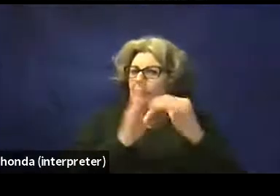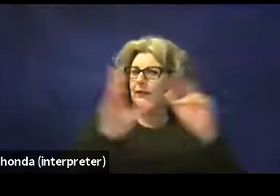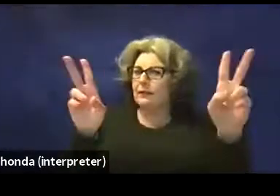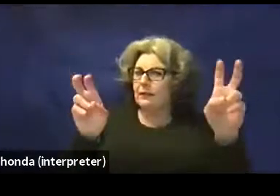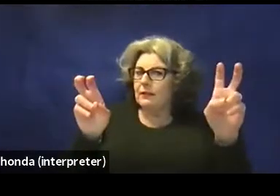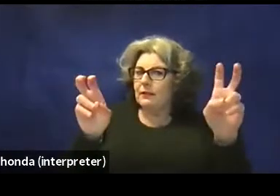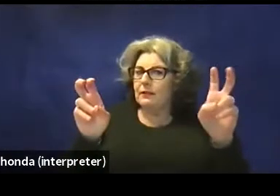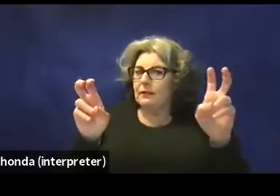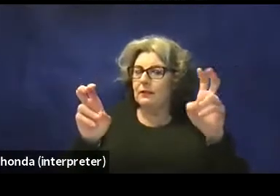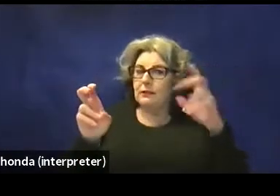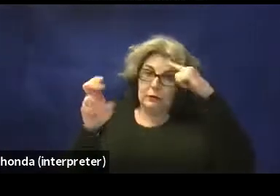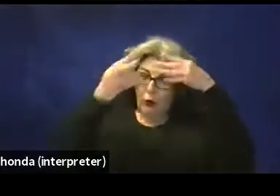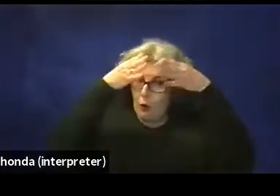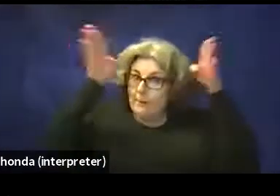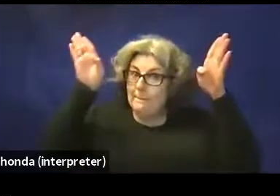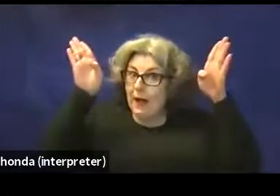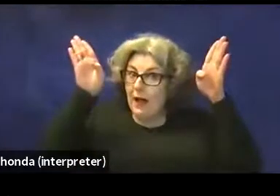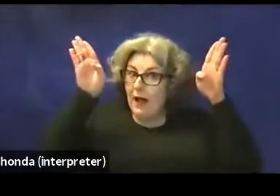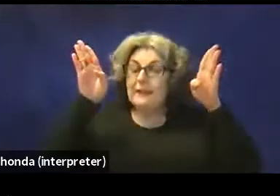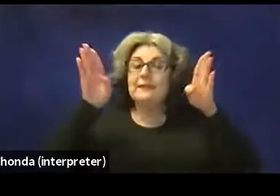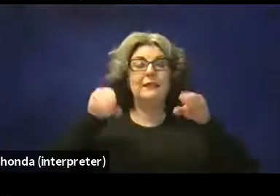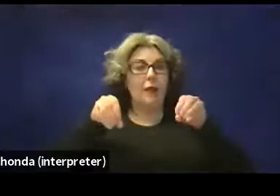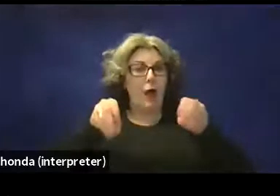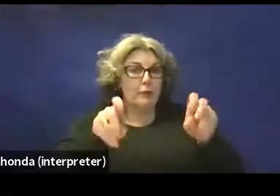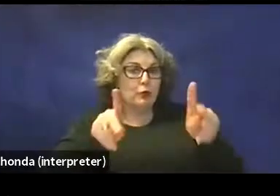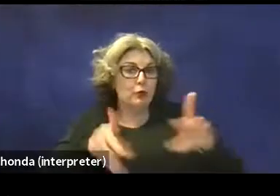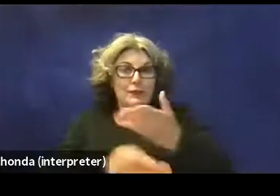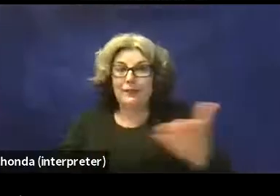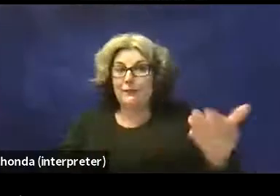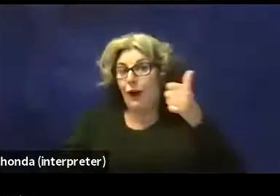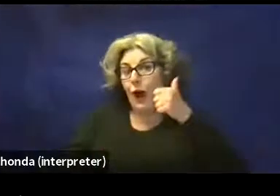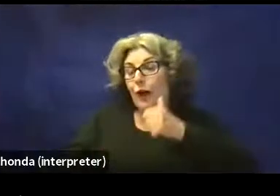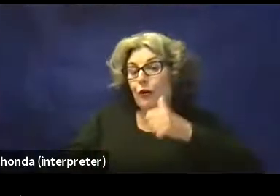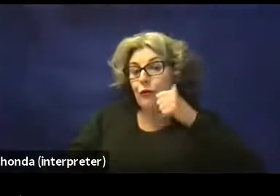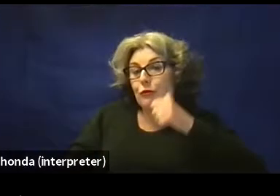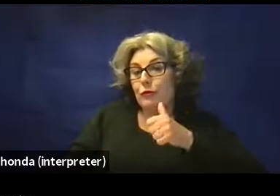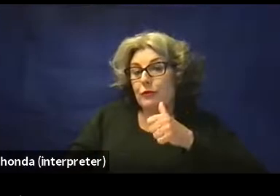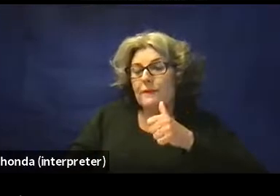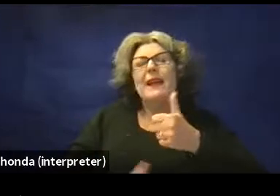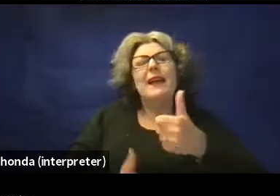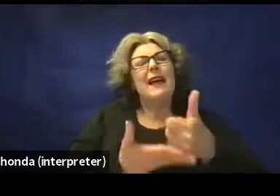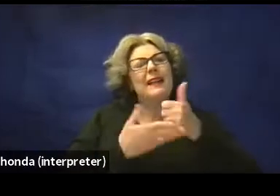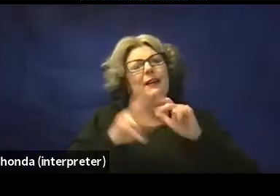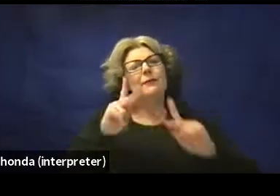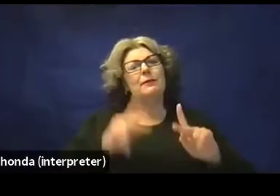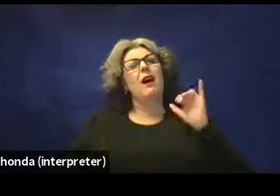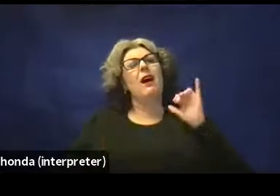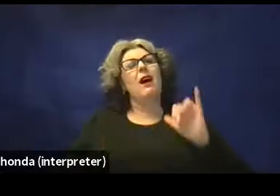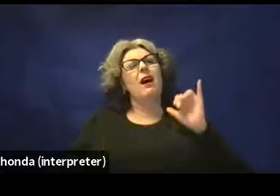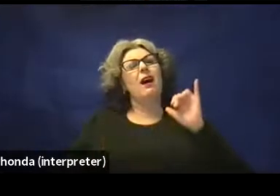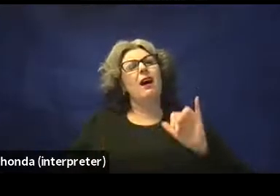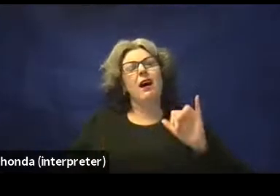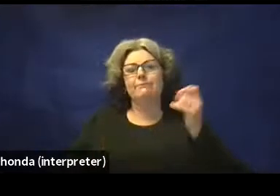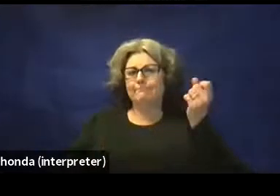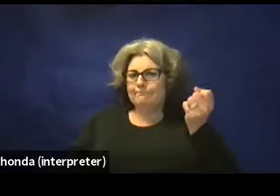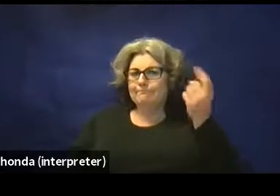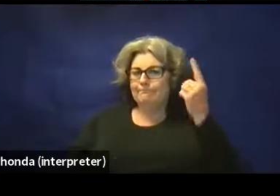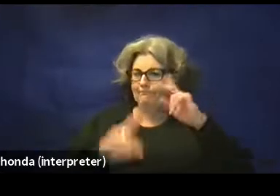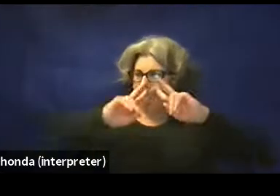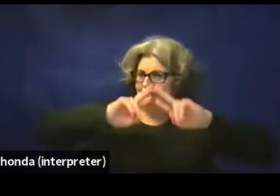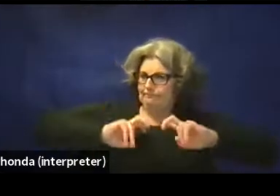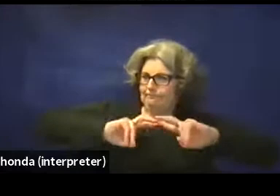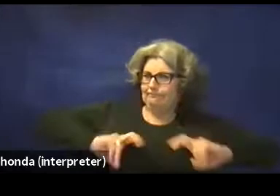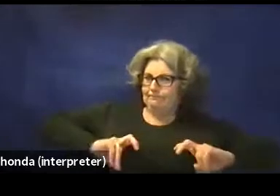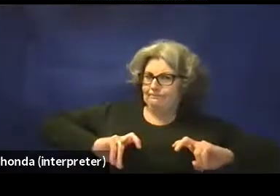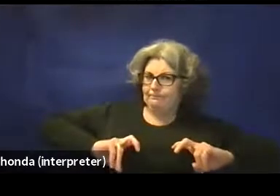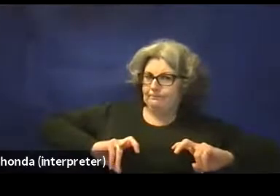open minds and open doors for our girls. And it seems to help people really take a deeper look at themselves. And